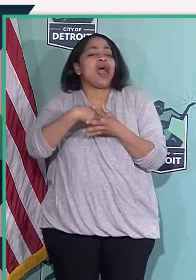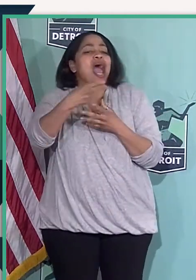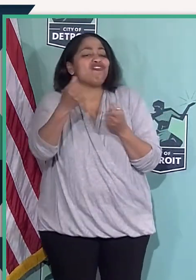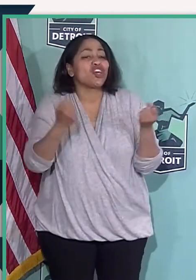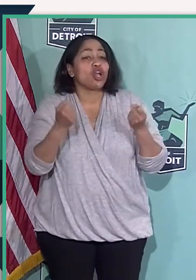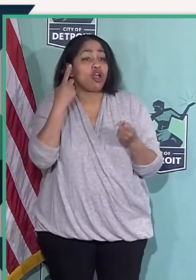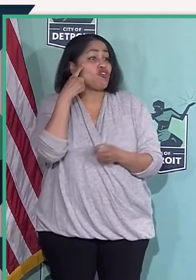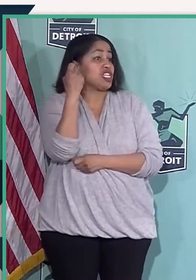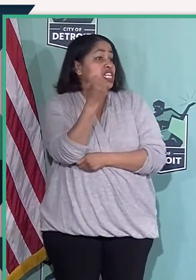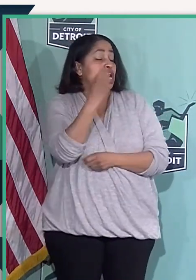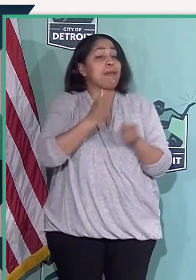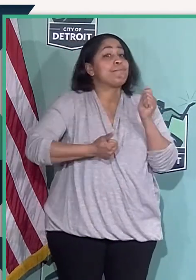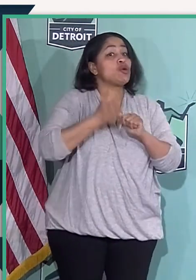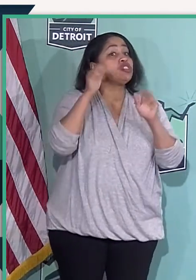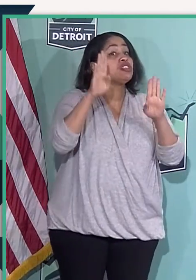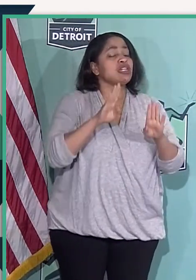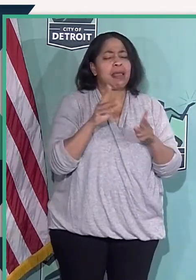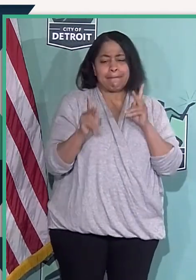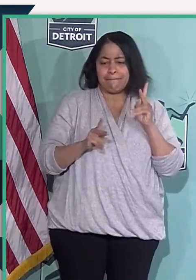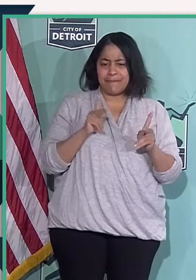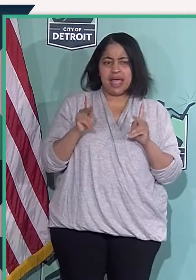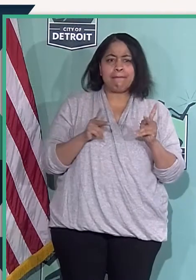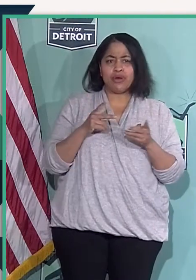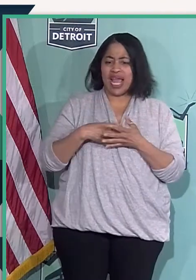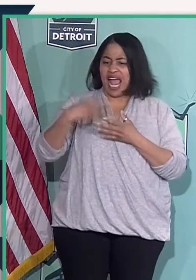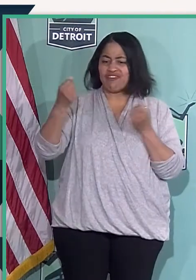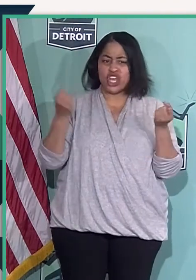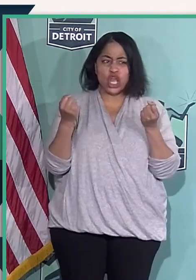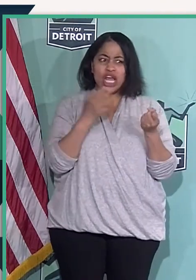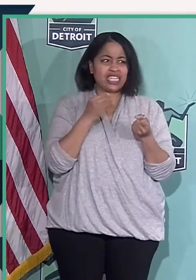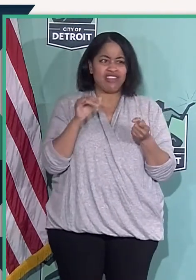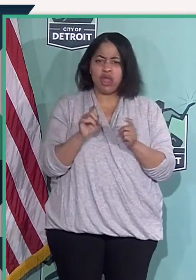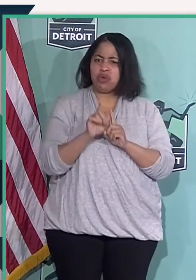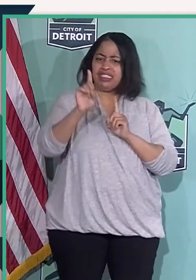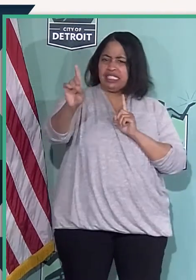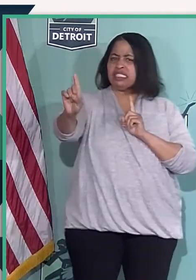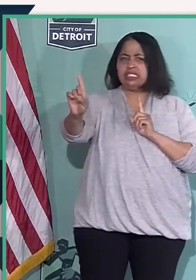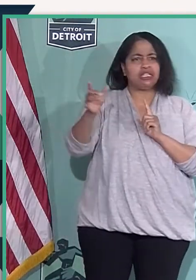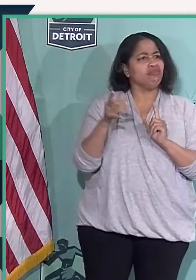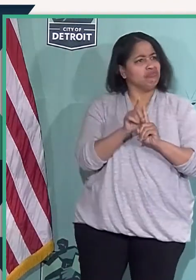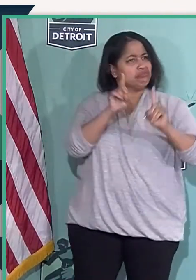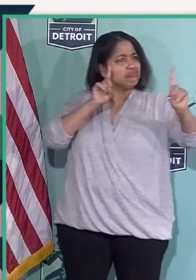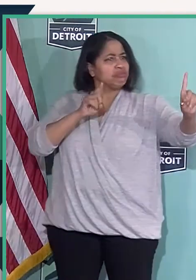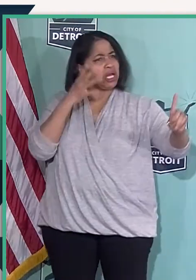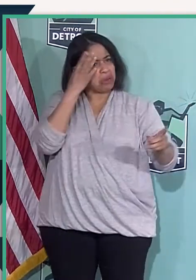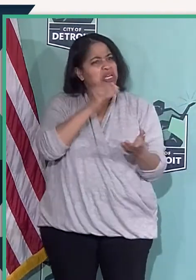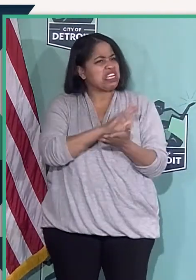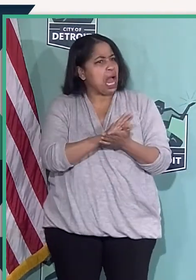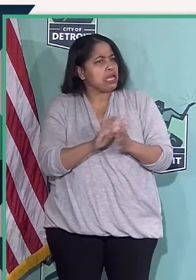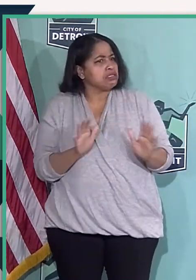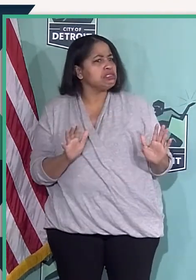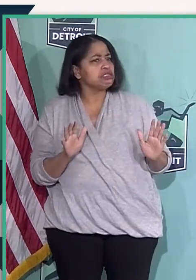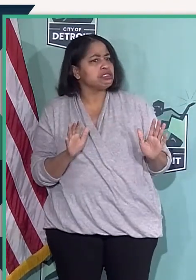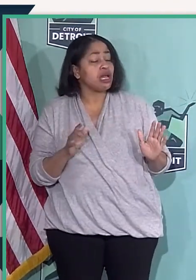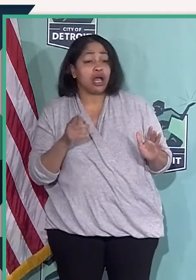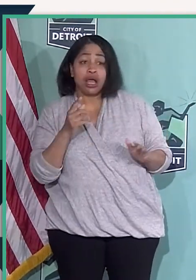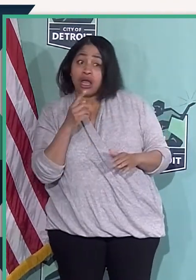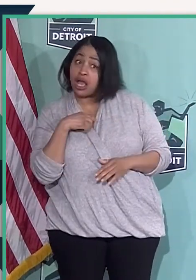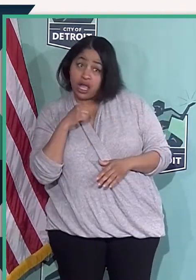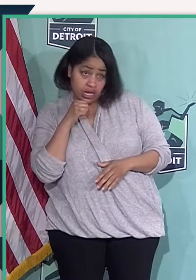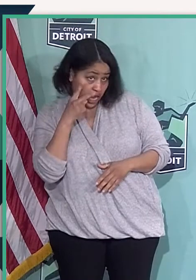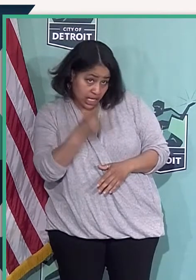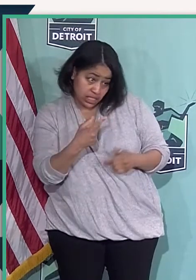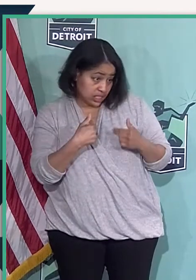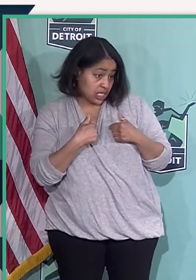for Saturday and most of Sunday, people were getting out of the cars and they were distancing pretty nicely. What I did not